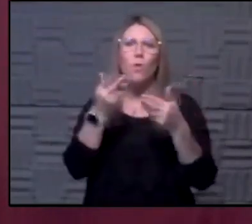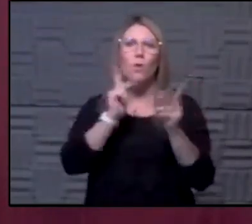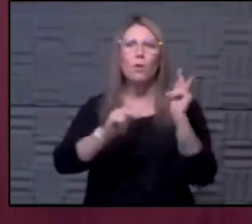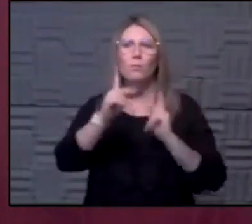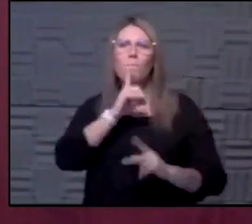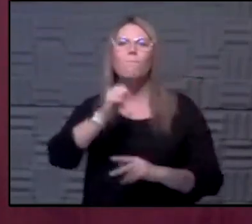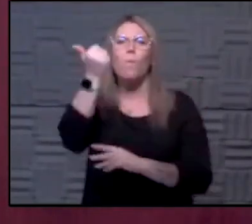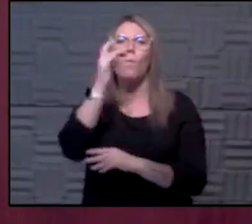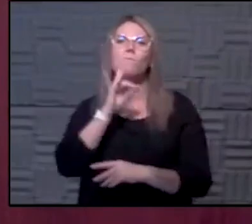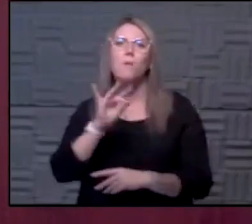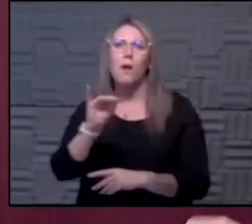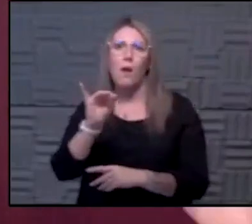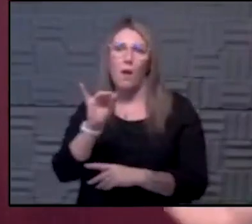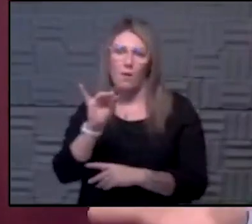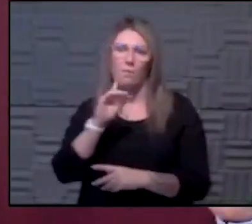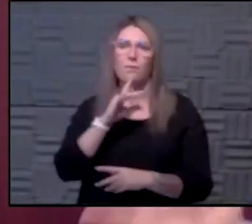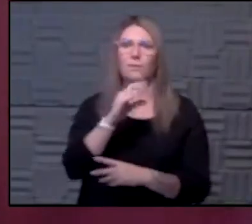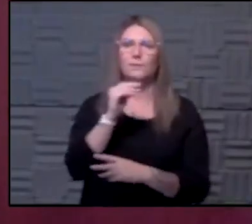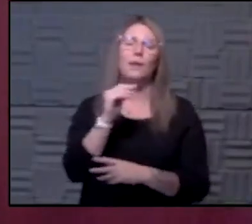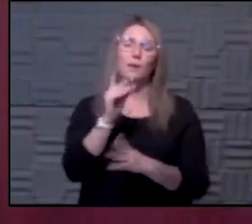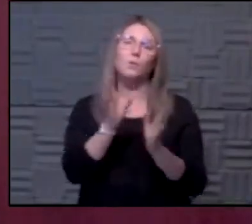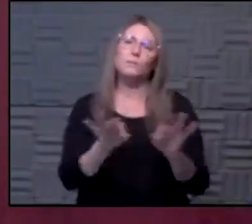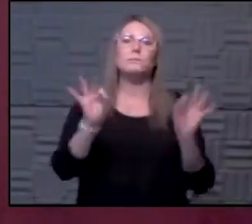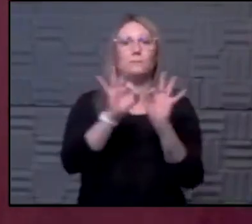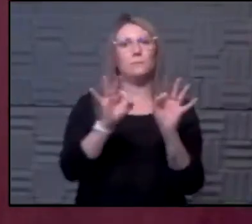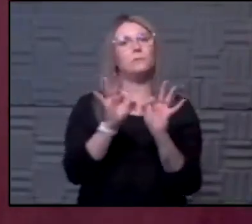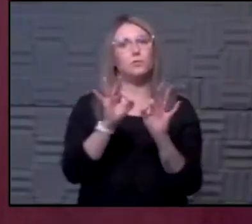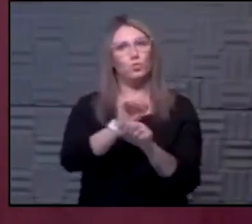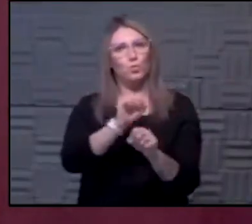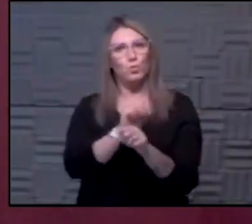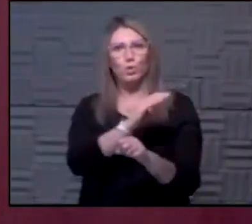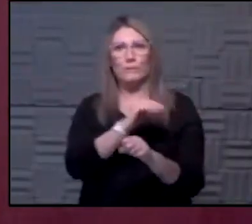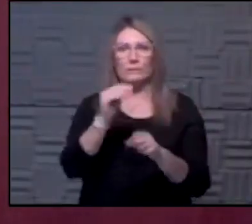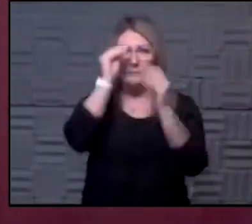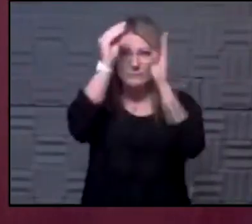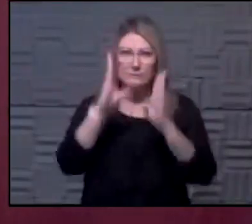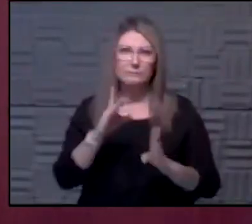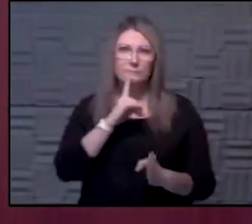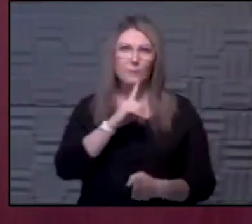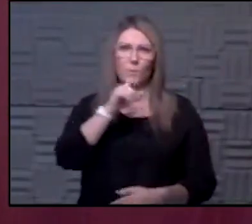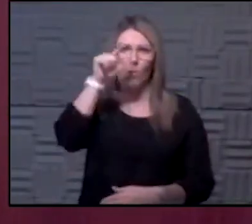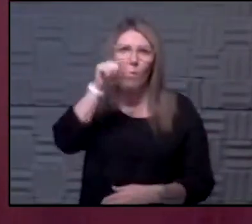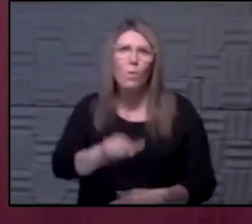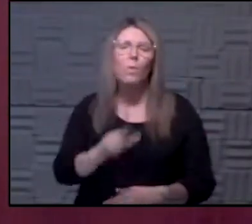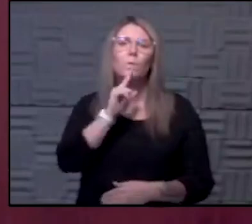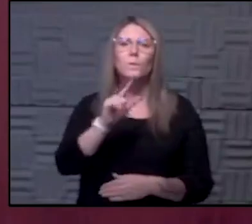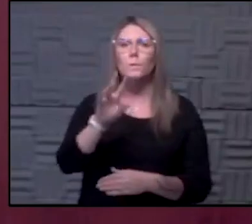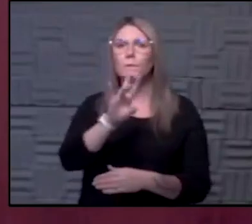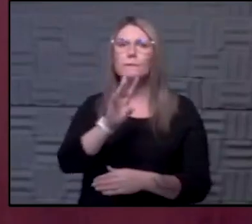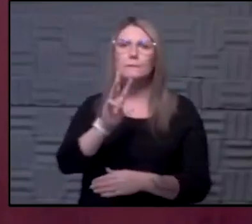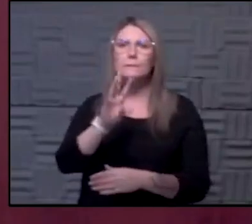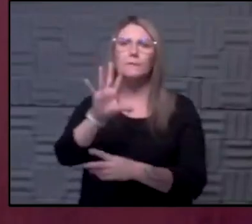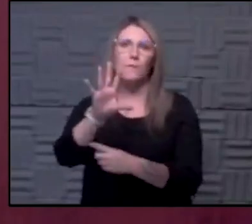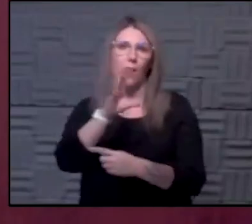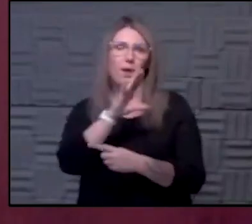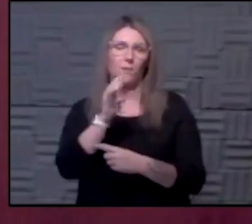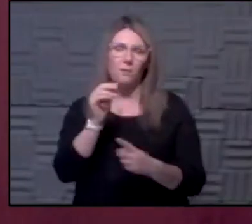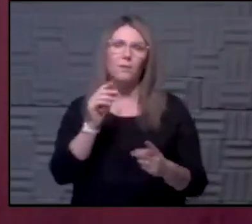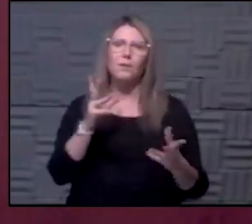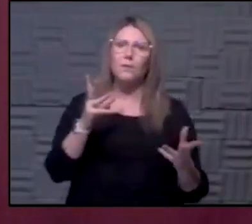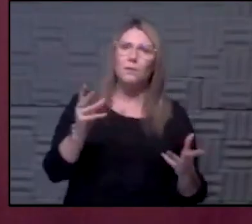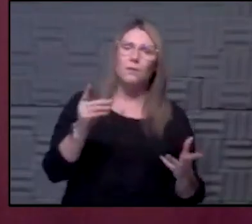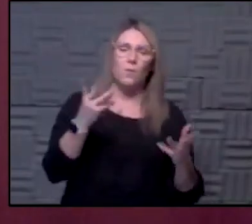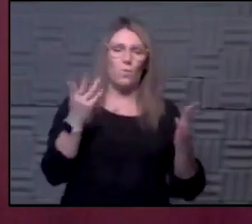they're going to start going to and essential workers and teachers, et cetera. I think they're going to lower that to over 65 as well this week. But it'll be, what the